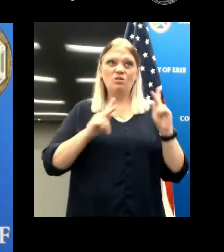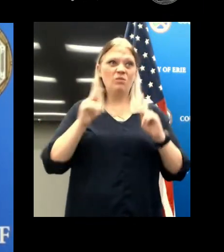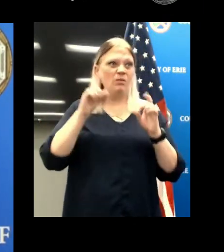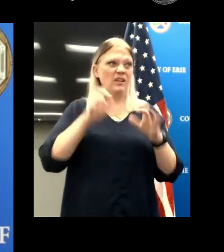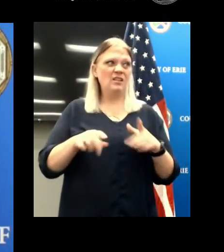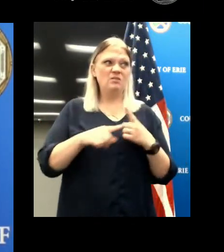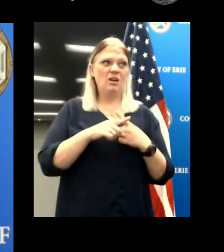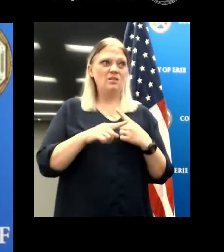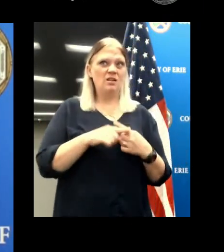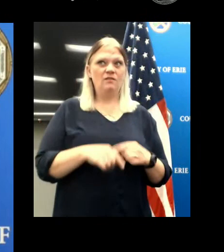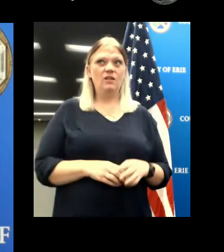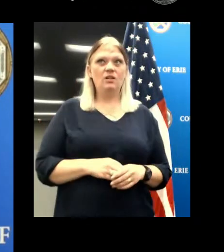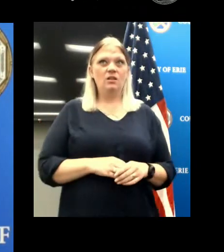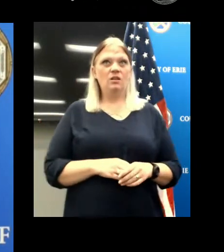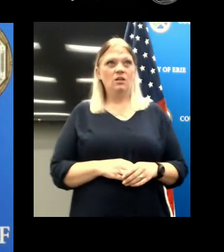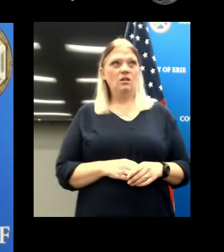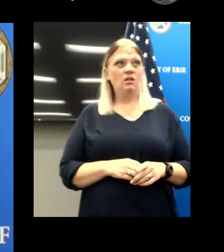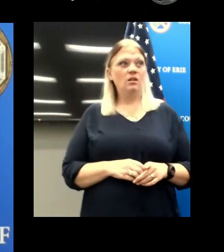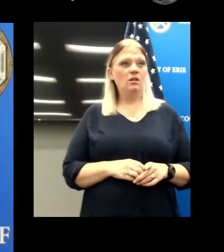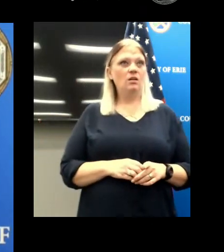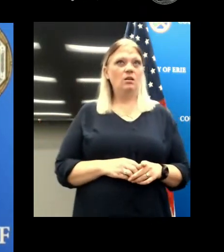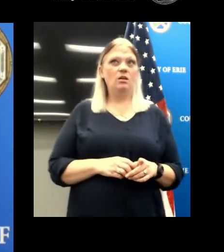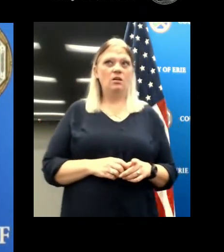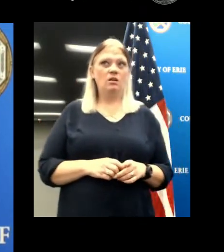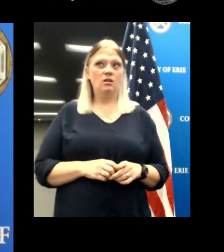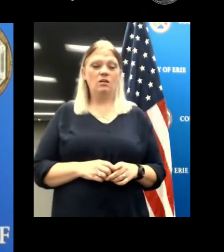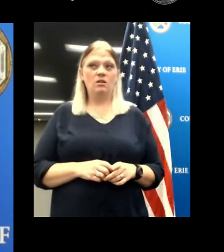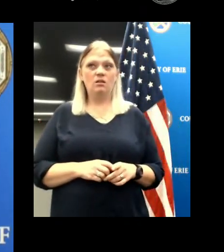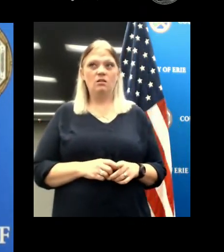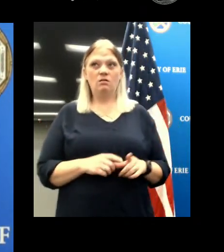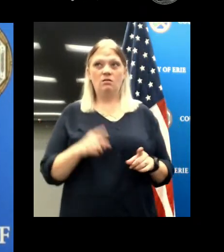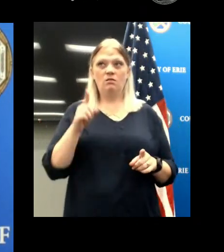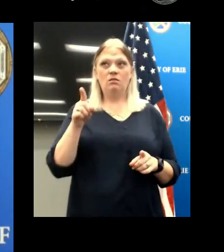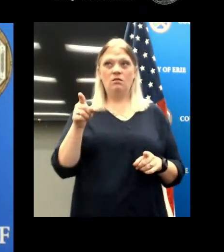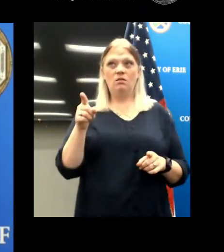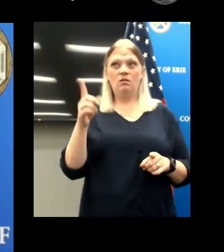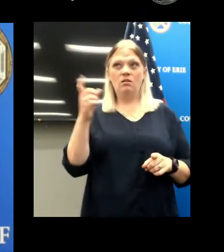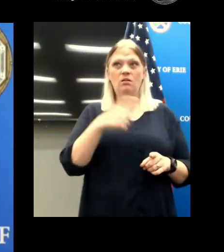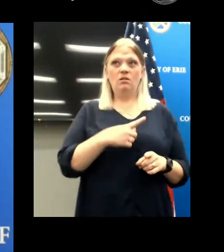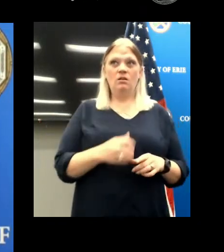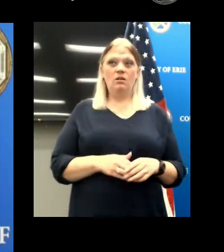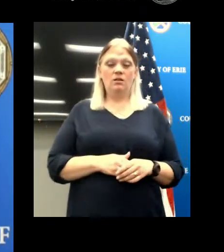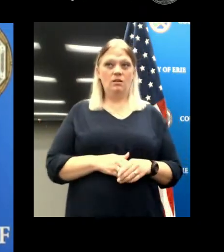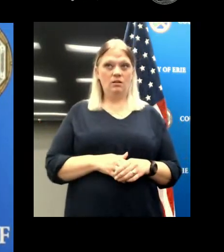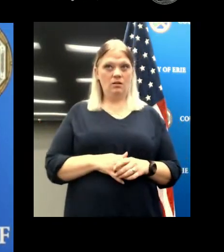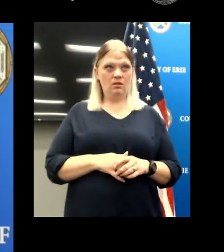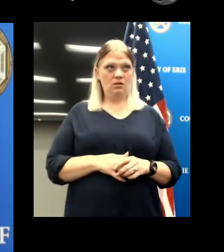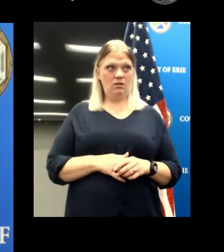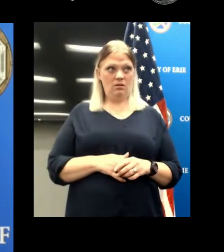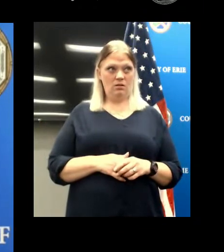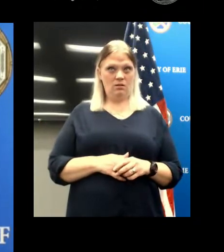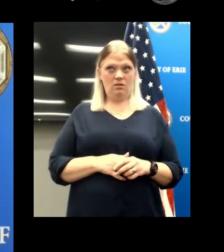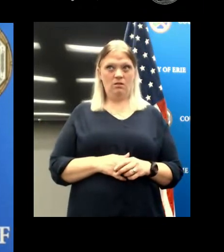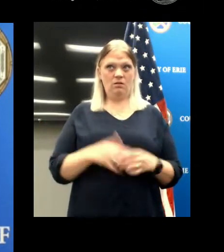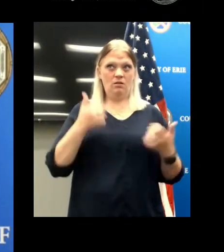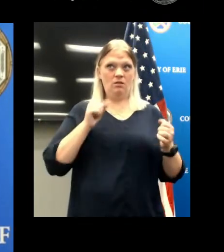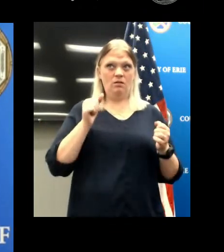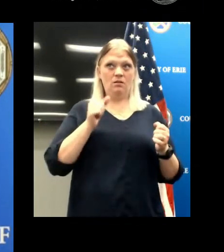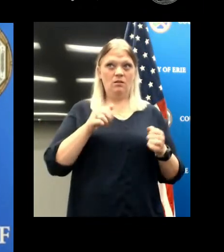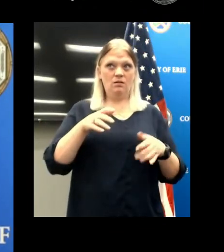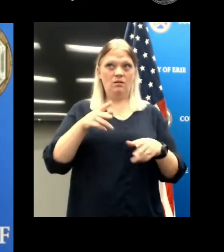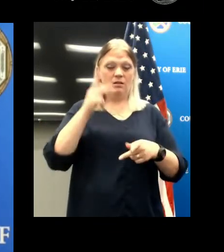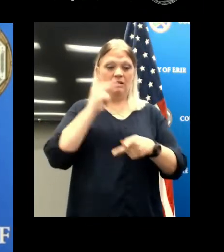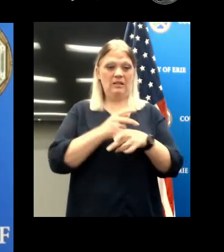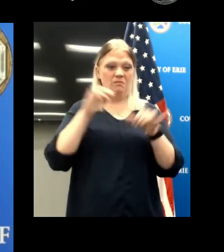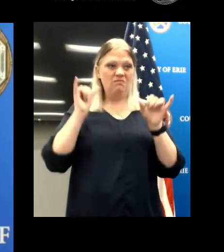positive. I think, Dave, did you have the question next? Yeah, I did, actually. I'm just going to try to go back in the same order. Thank you